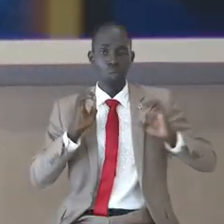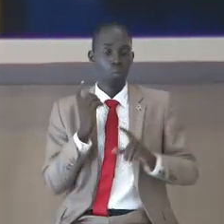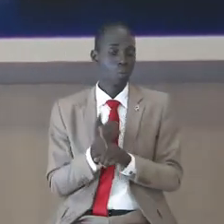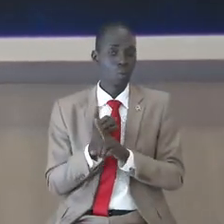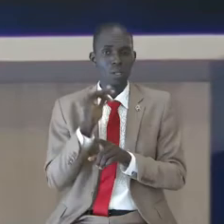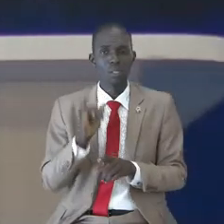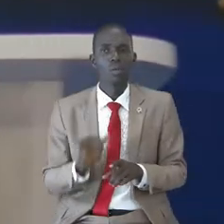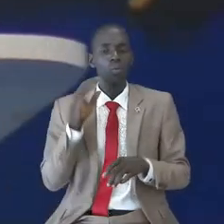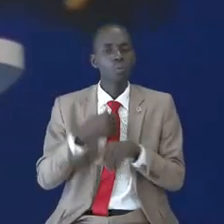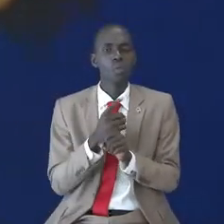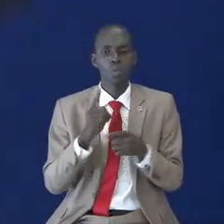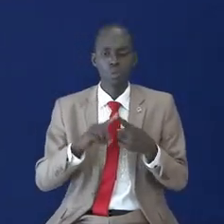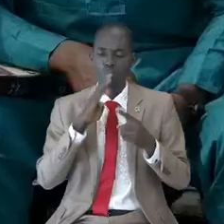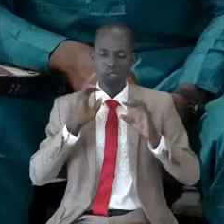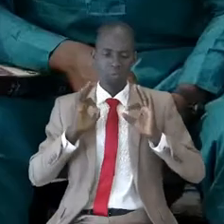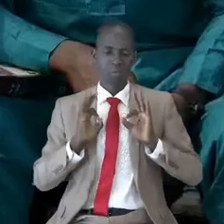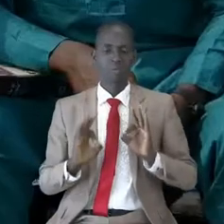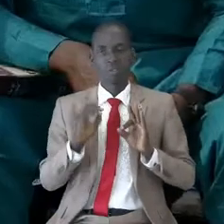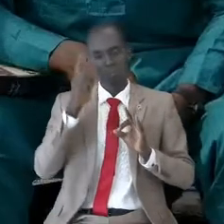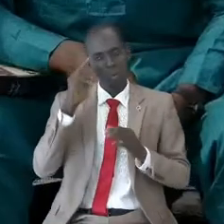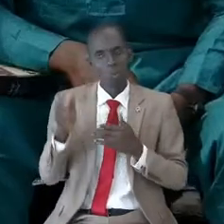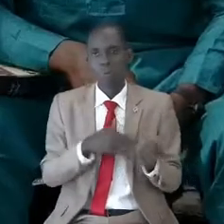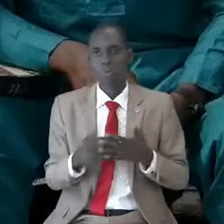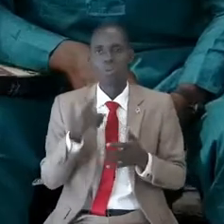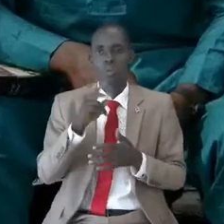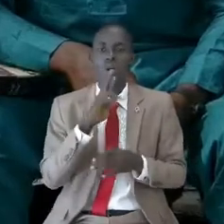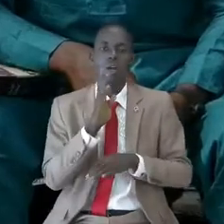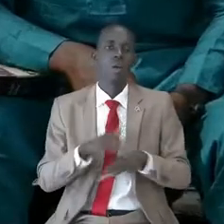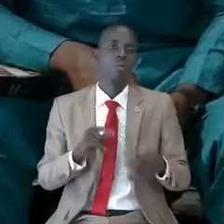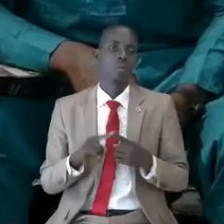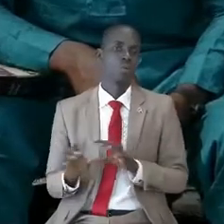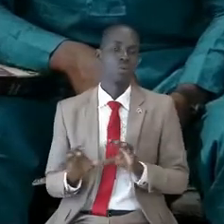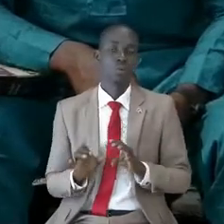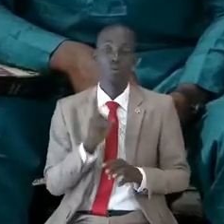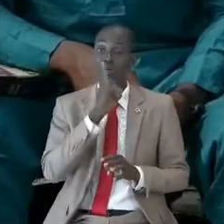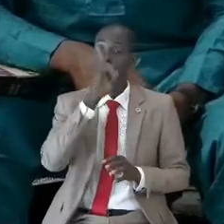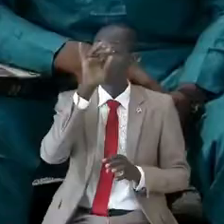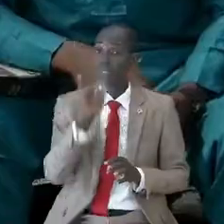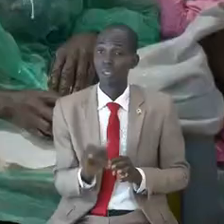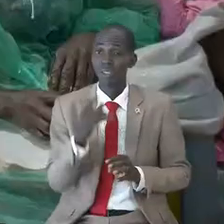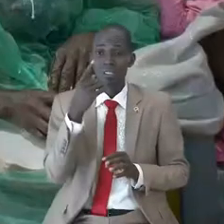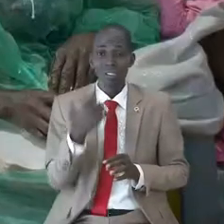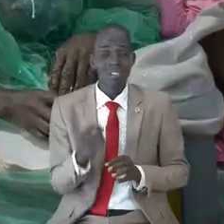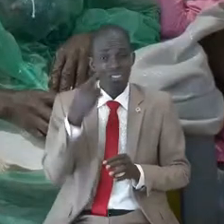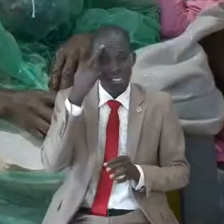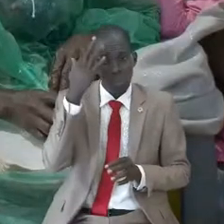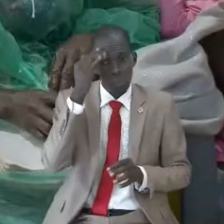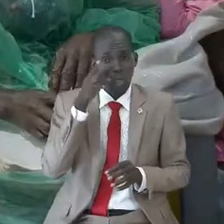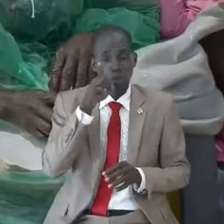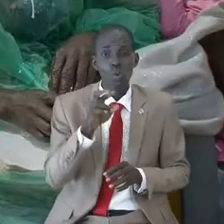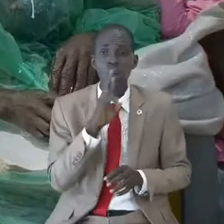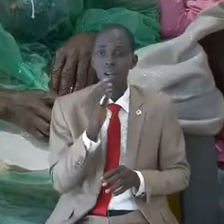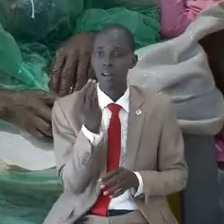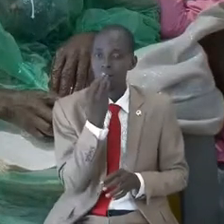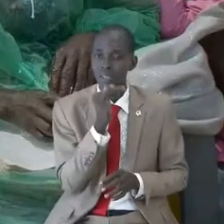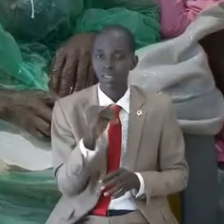for whatever it is you're called to do. Actually, the rhythm of your eating and the